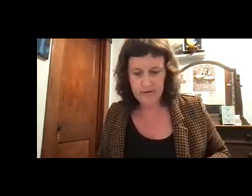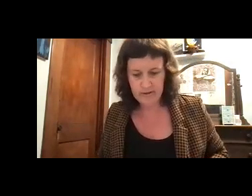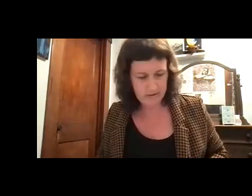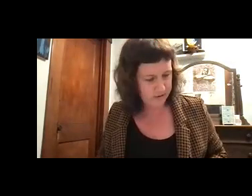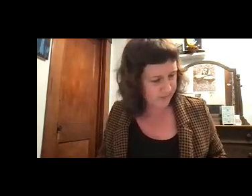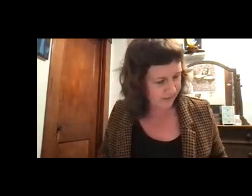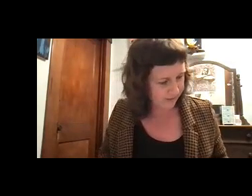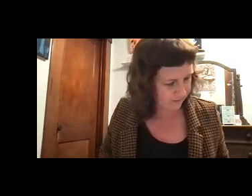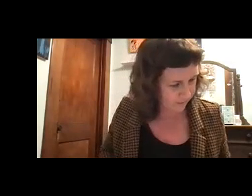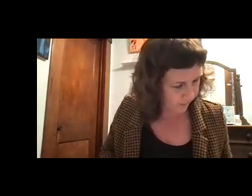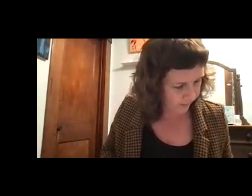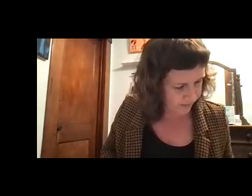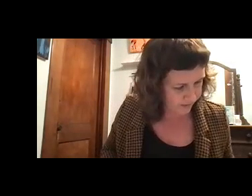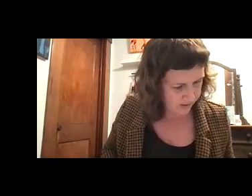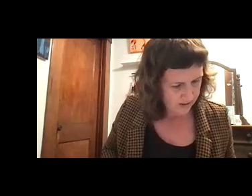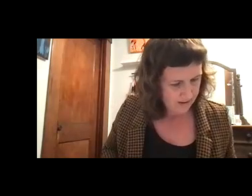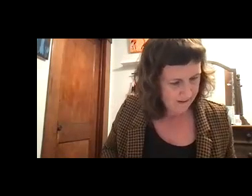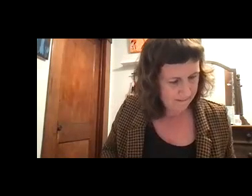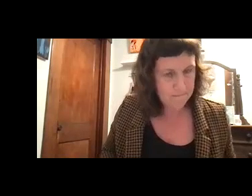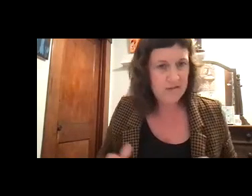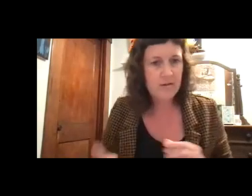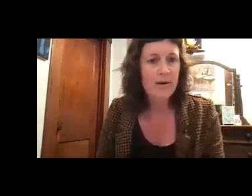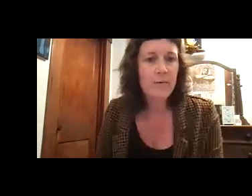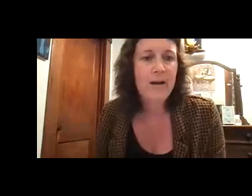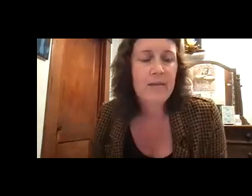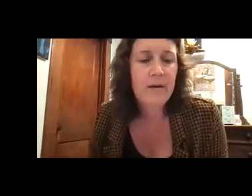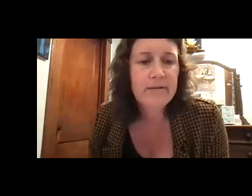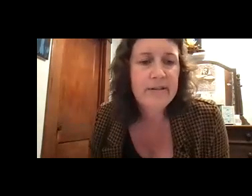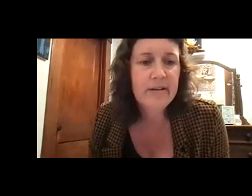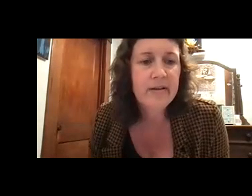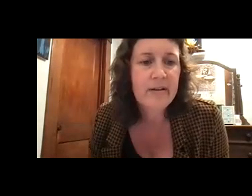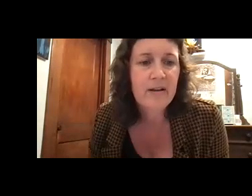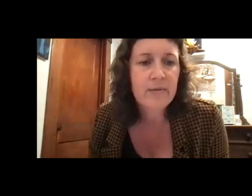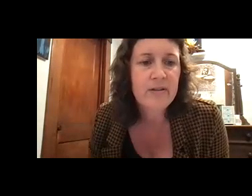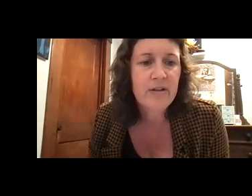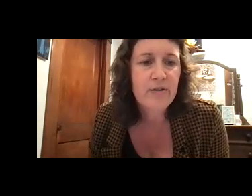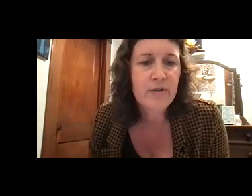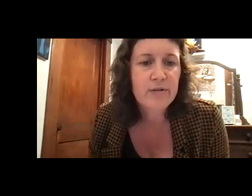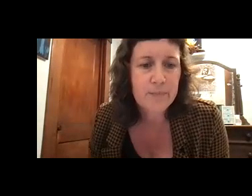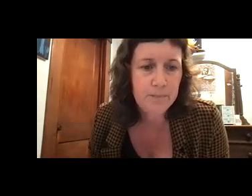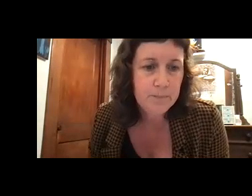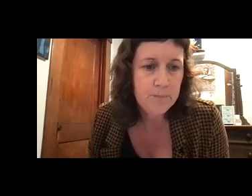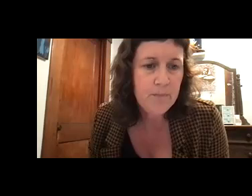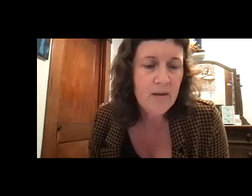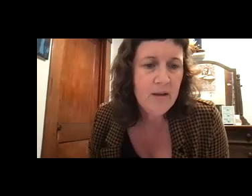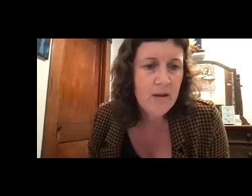digital citizenship skills, of course. This is a great way, though, to connect with teachers.